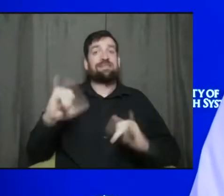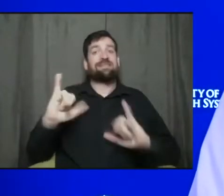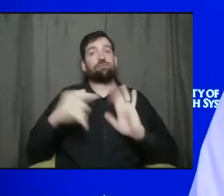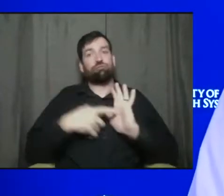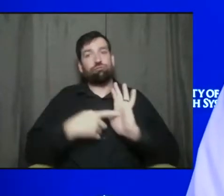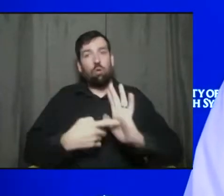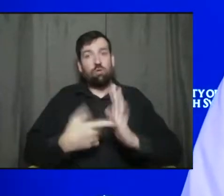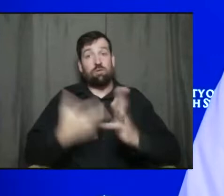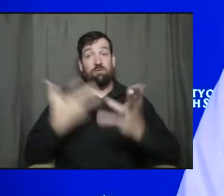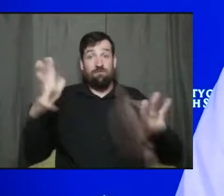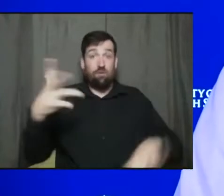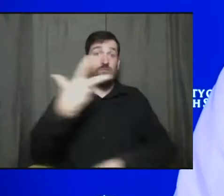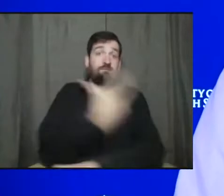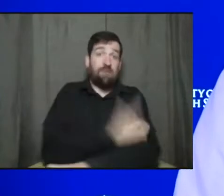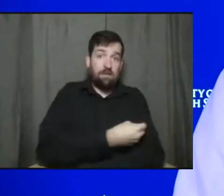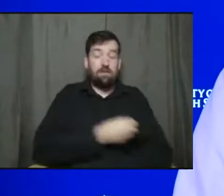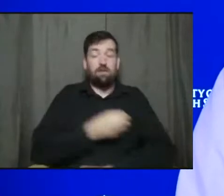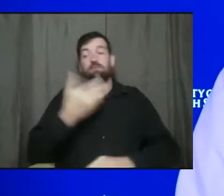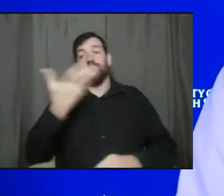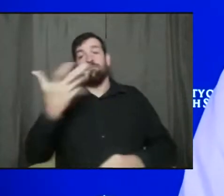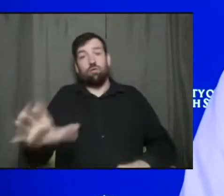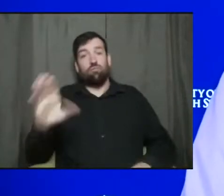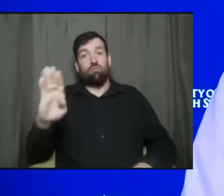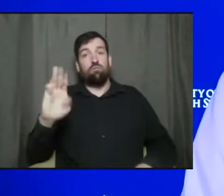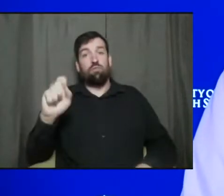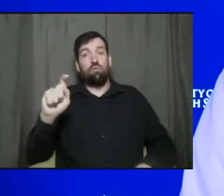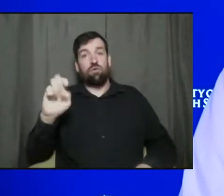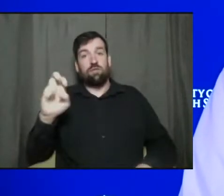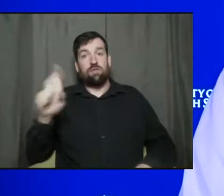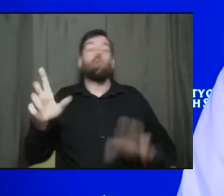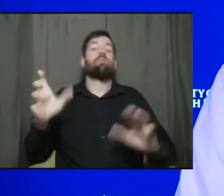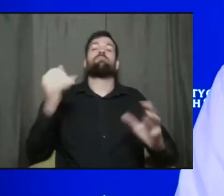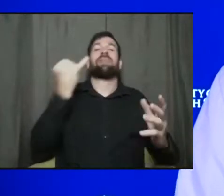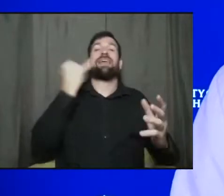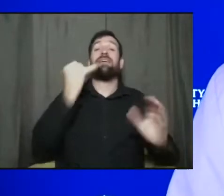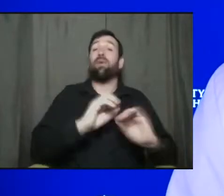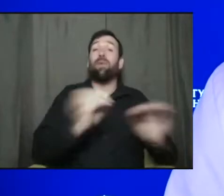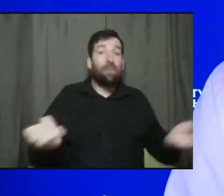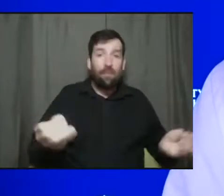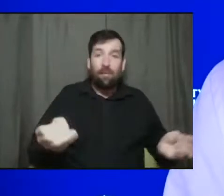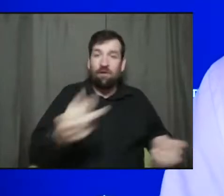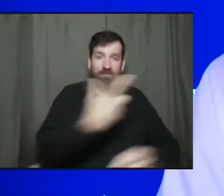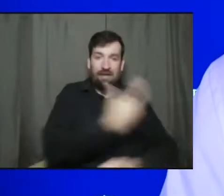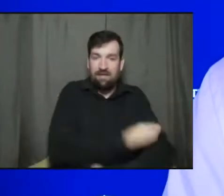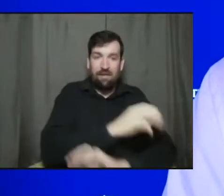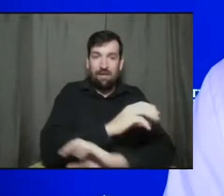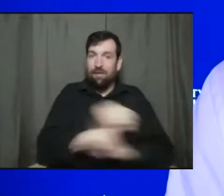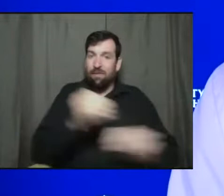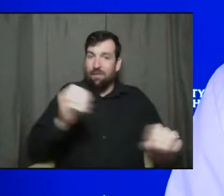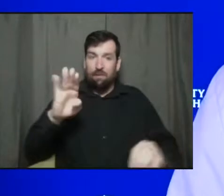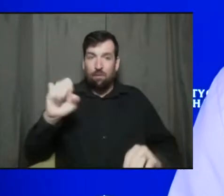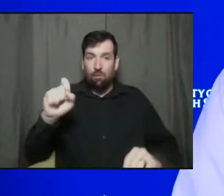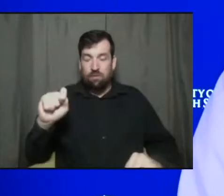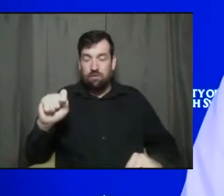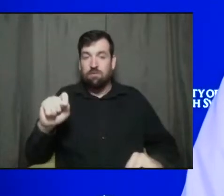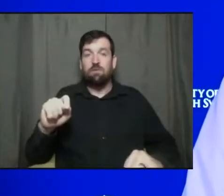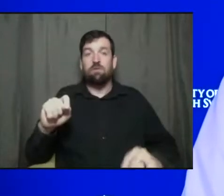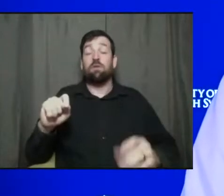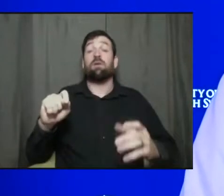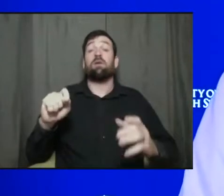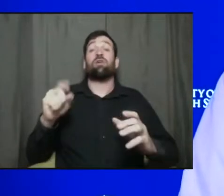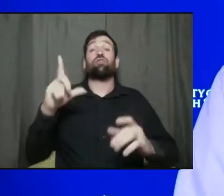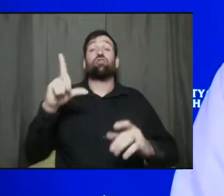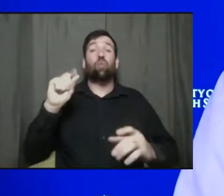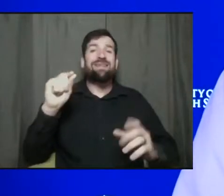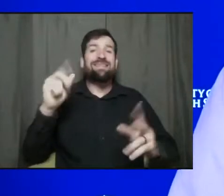boosted, if you were unvaccinated and unboosted, you were 20 times more likely to die than those patients that were vaccinated